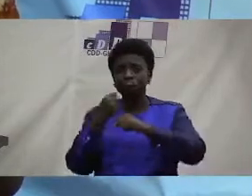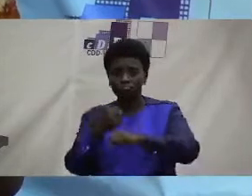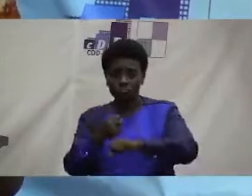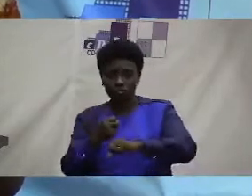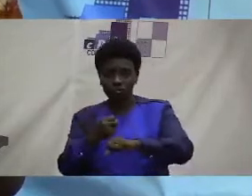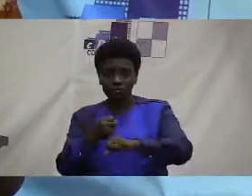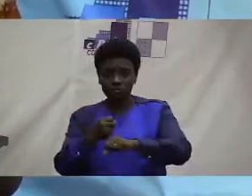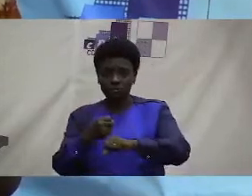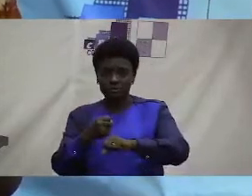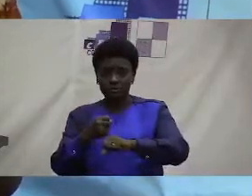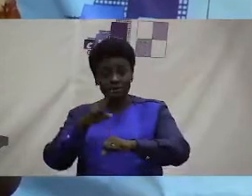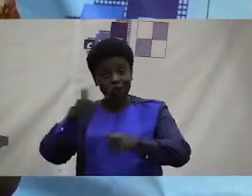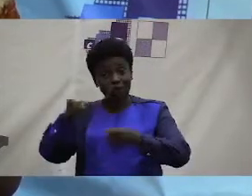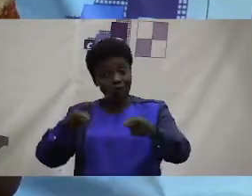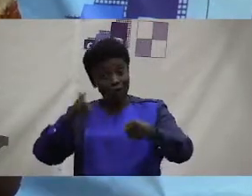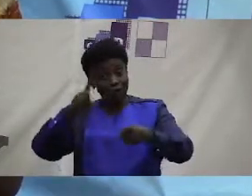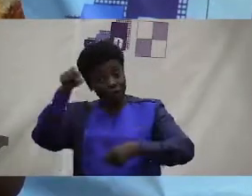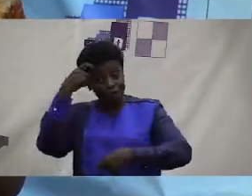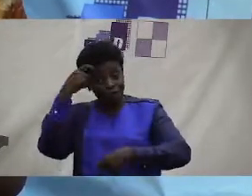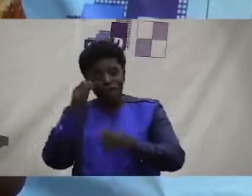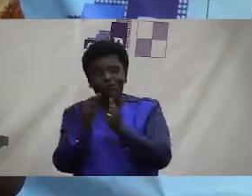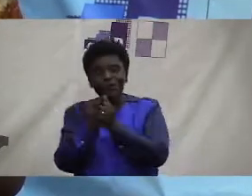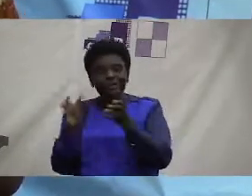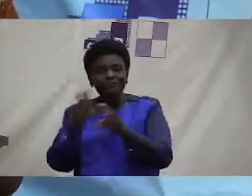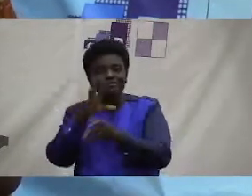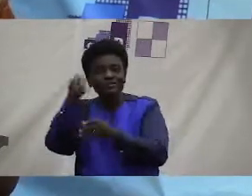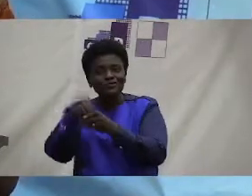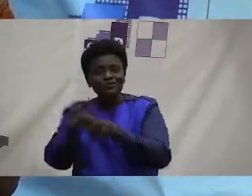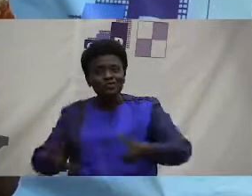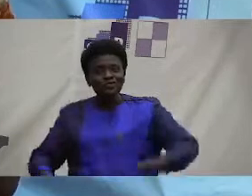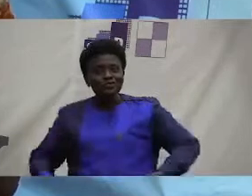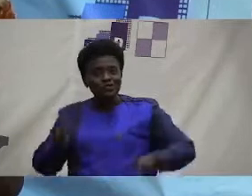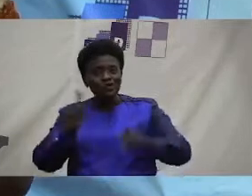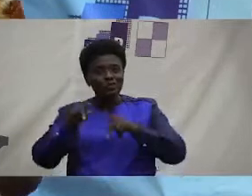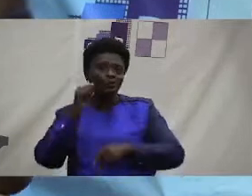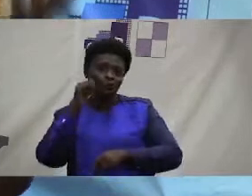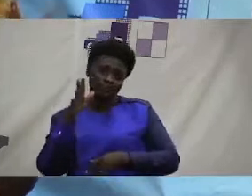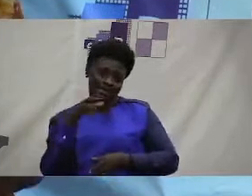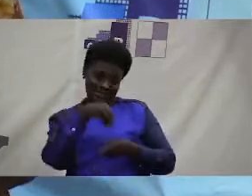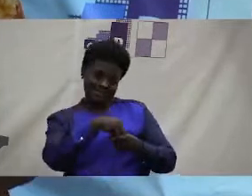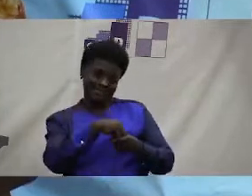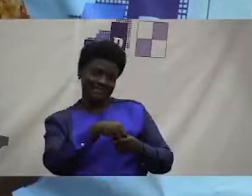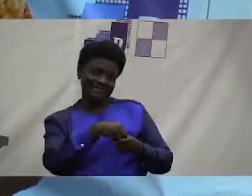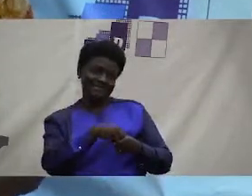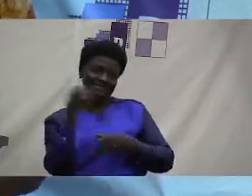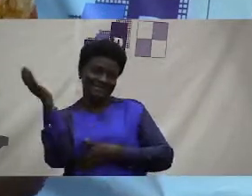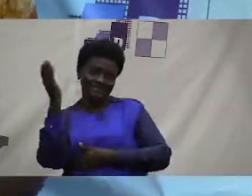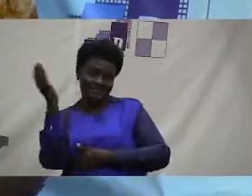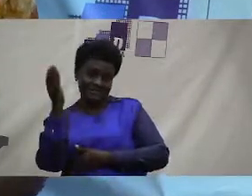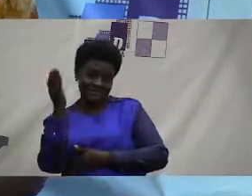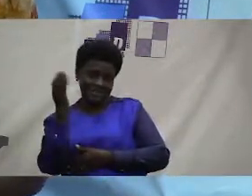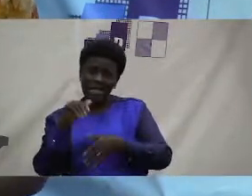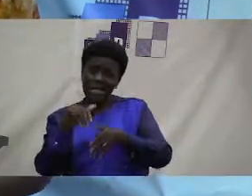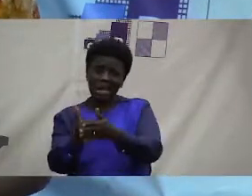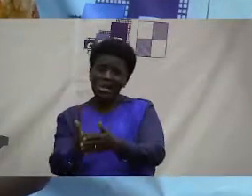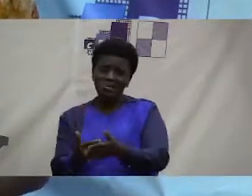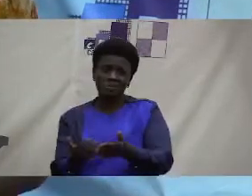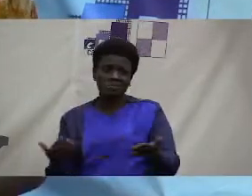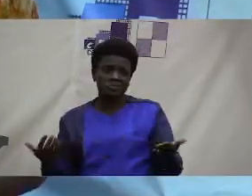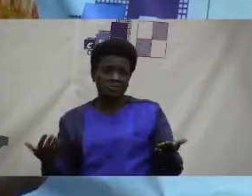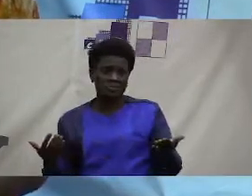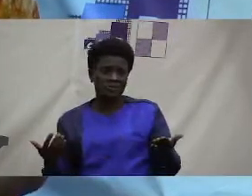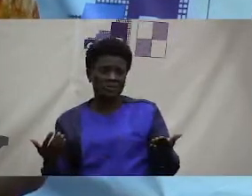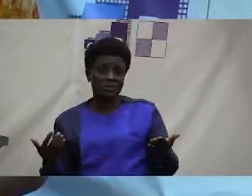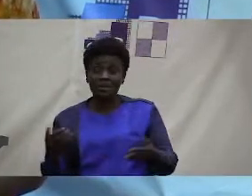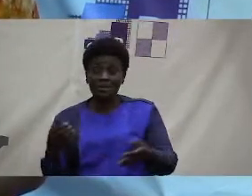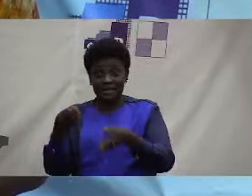regime without even being inclusive of young people and women in their presentation and how they looked at that point.